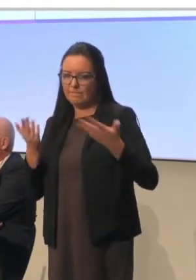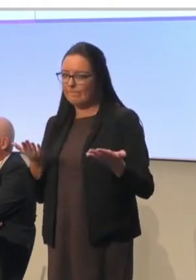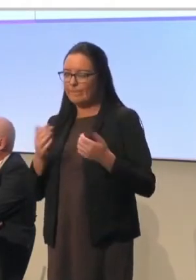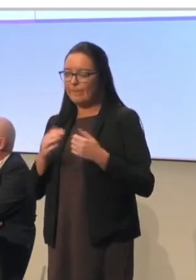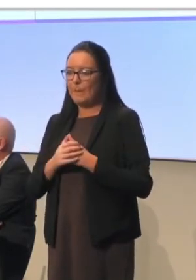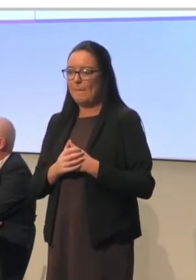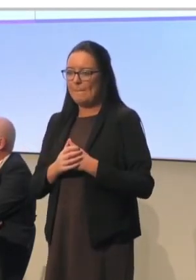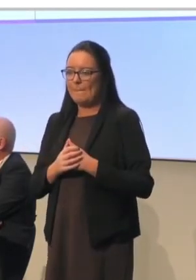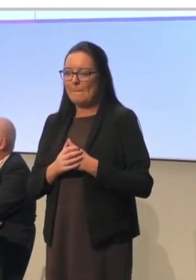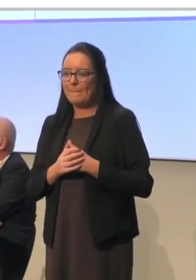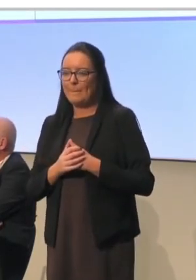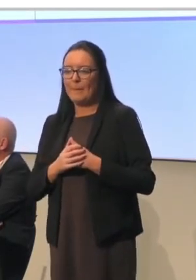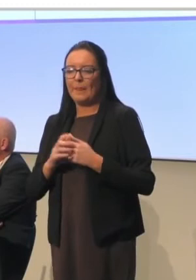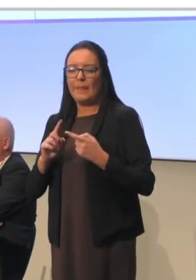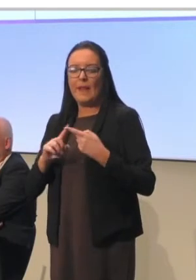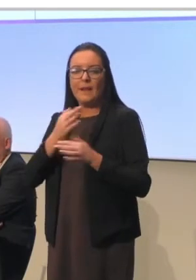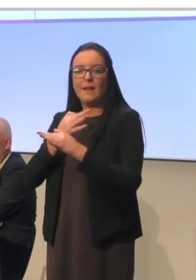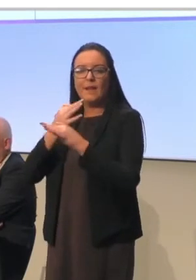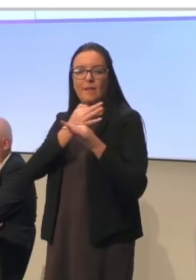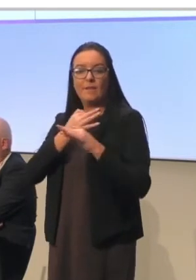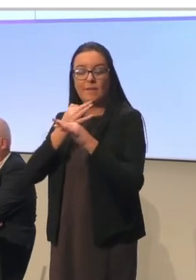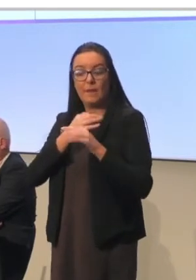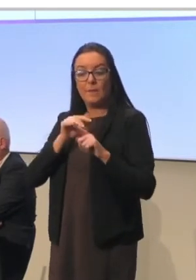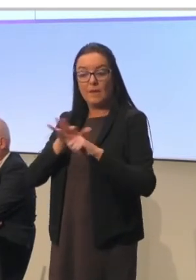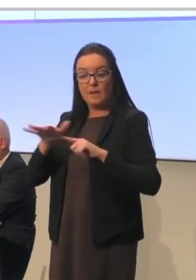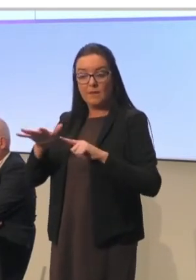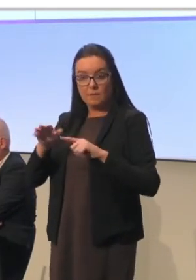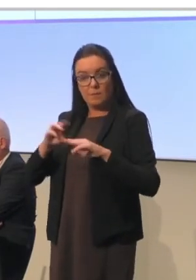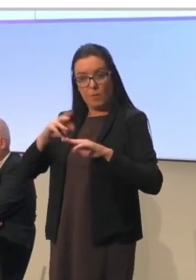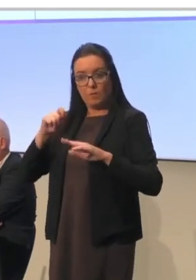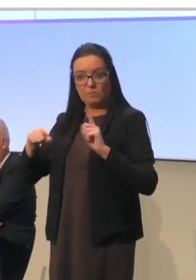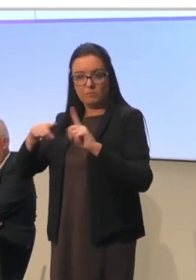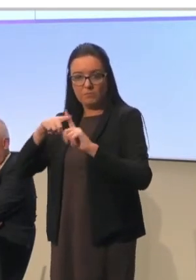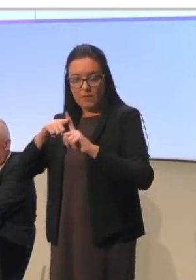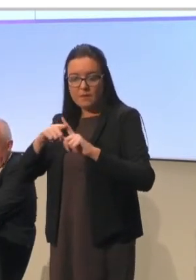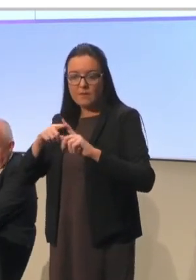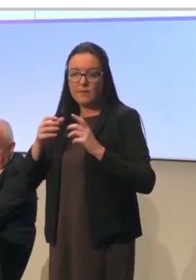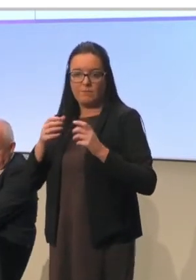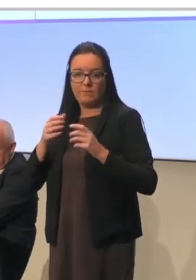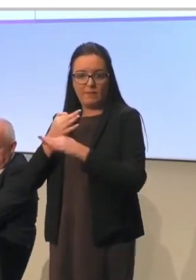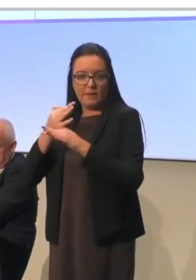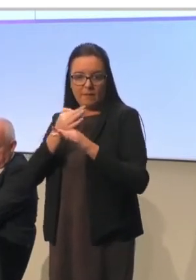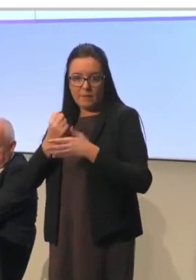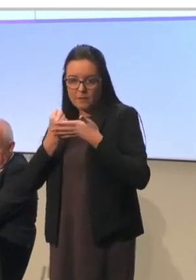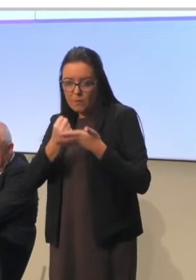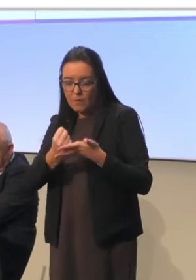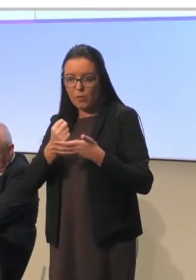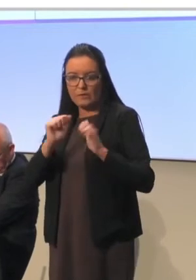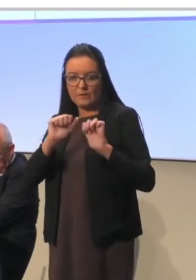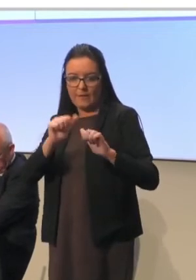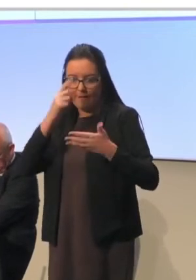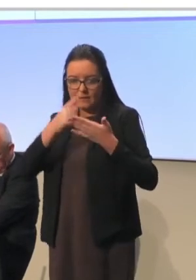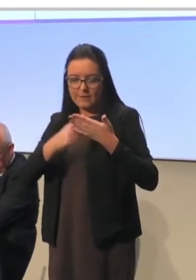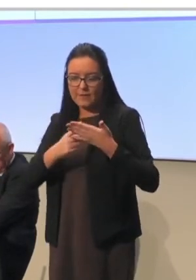Very quickly then, in terms of family influence, most interviewees were positive, described their parents as supportive of their decisions, whatever they decided. Very